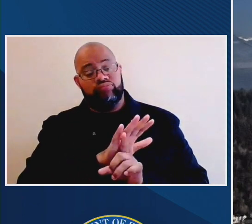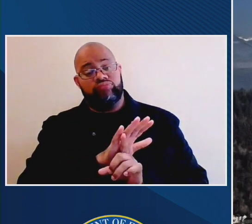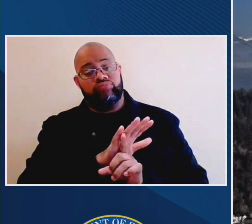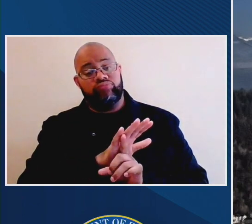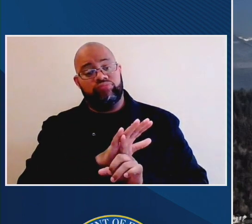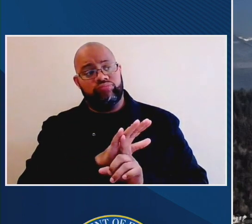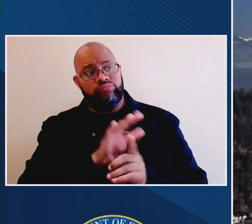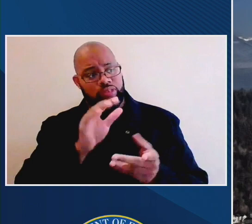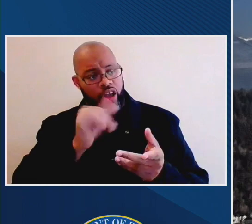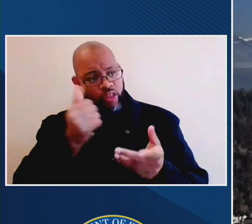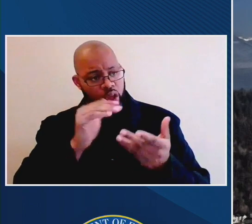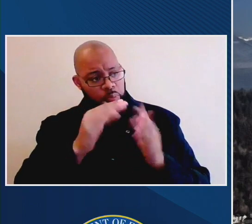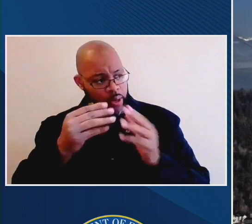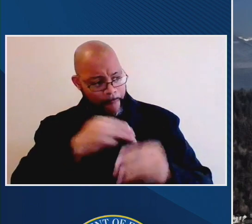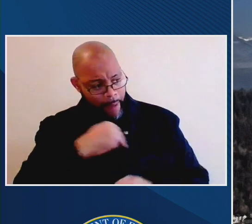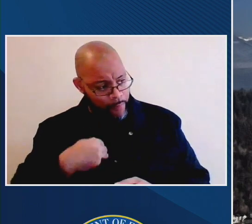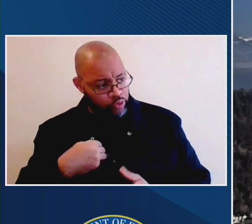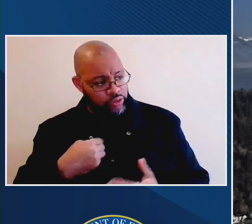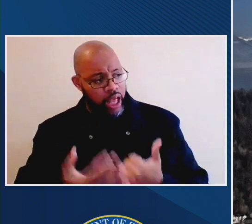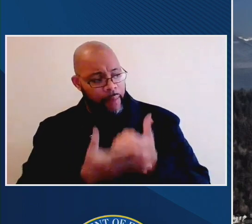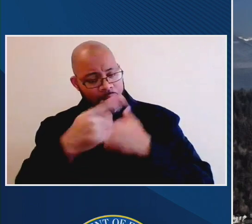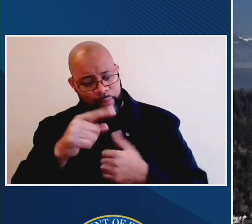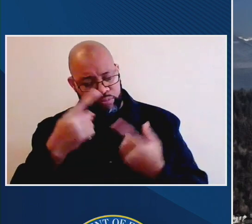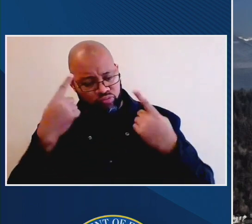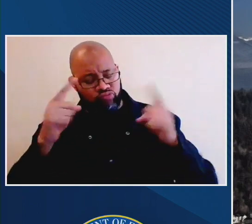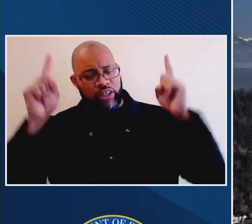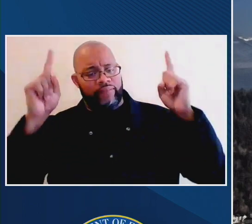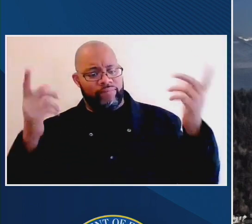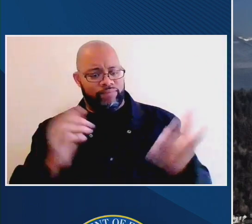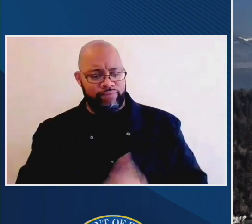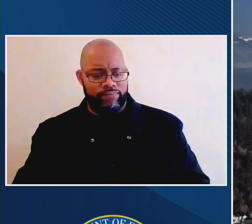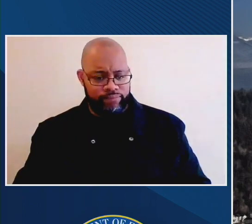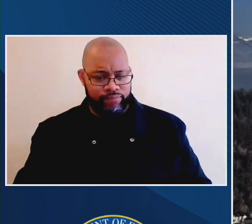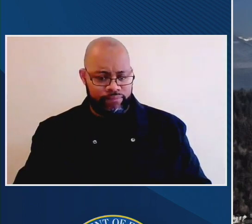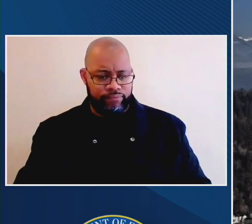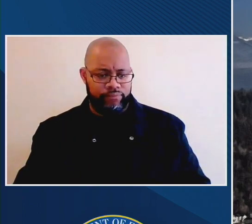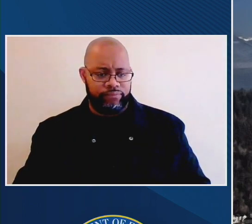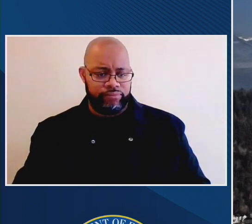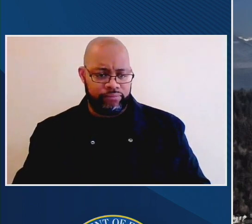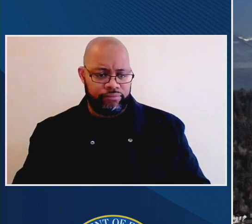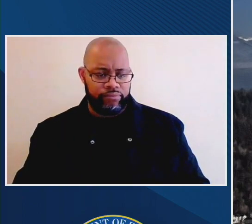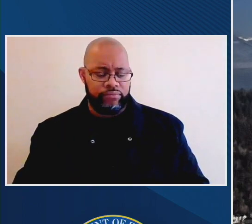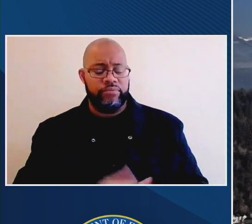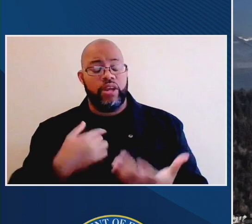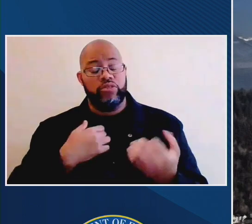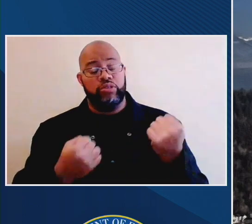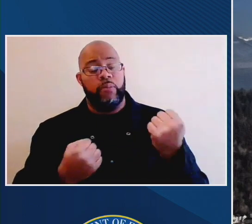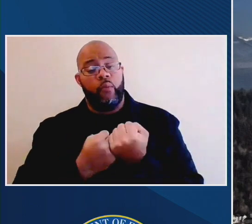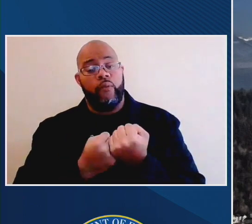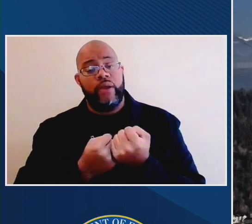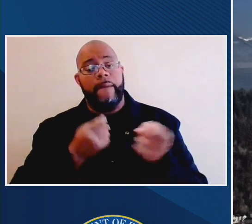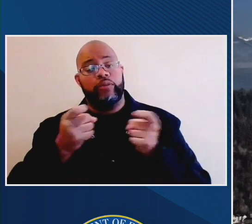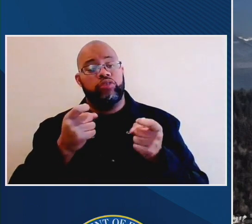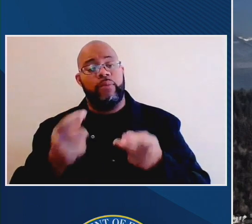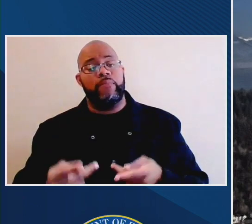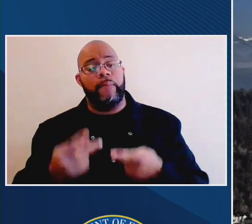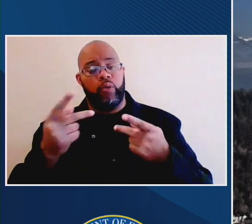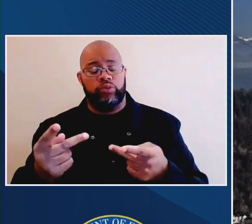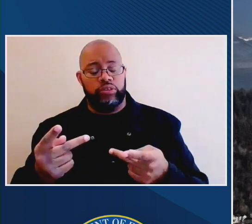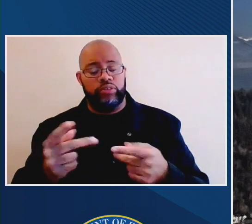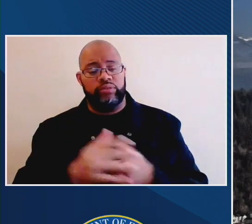the game changer they think it is, and they realize they need to support students more broadly across an array of needs, which is of course where